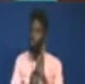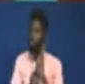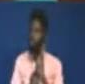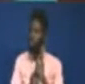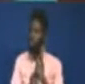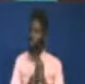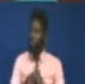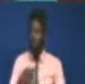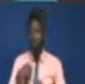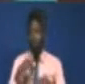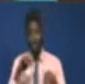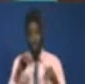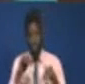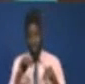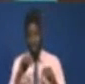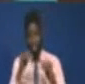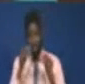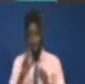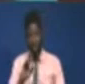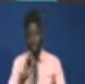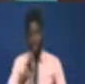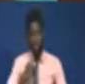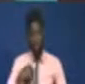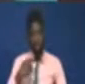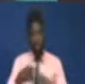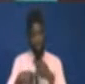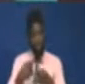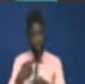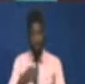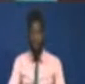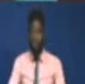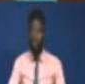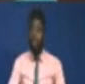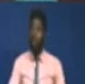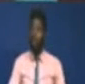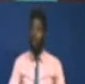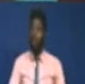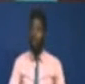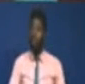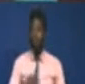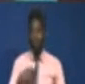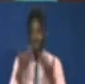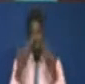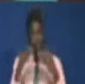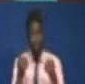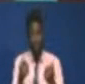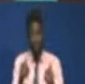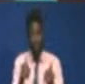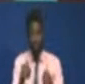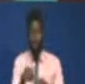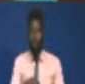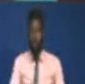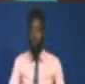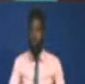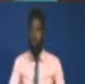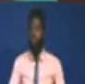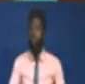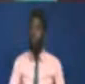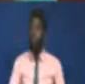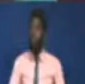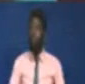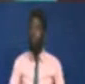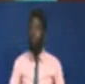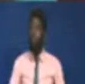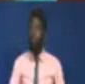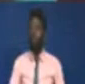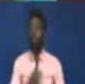just waiting for the direction from the speaker. My question is pilot. No, I've not finished. Yes, go no, that on. Is a very serious okay. case. Thank